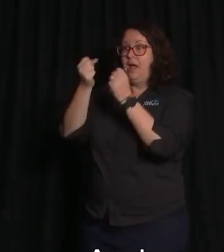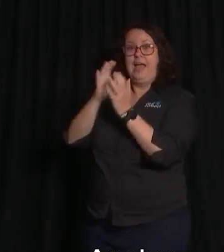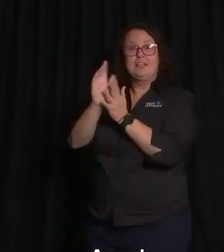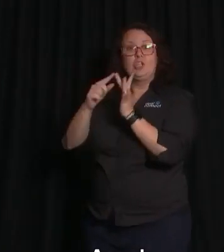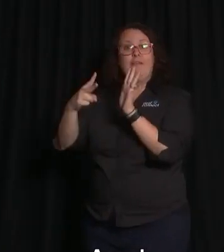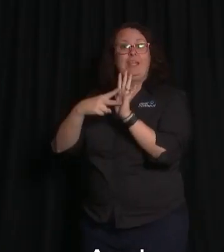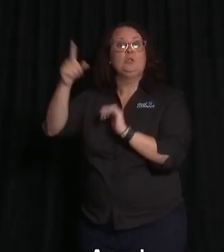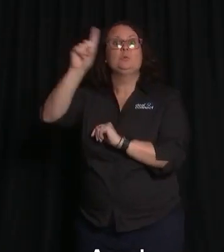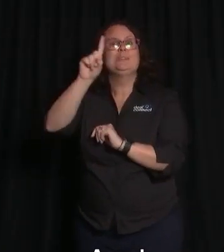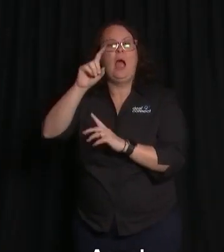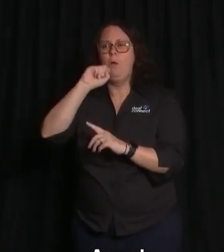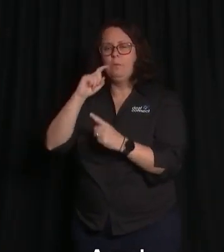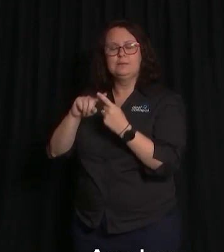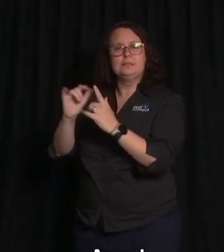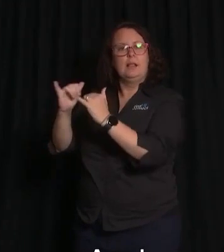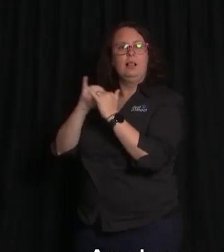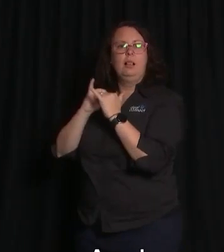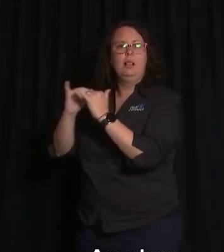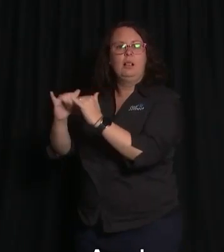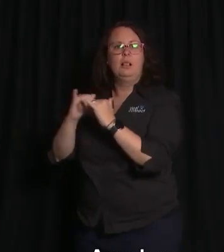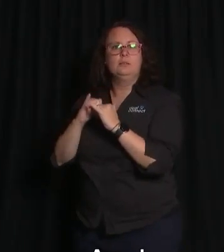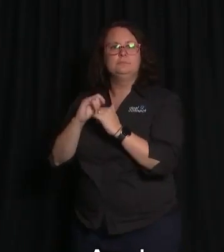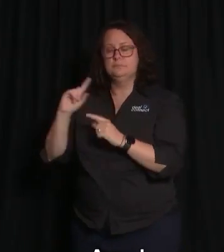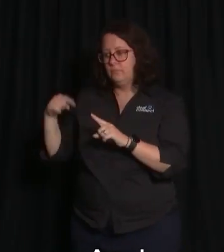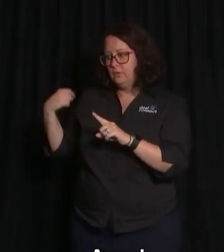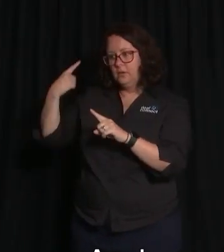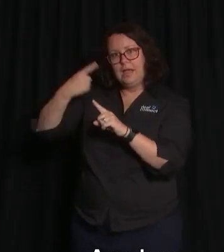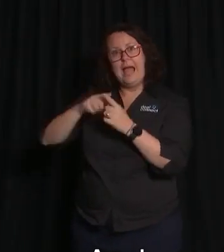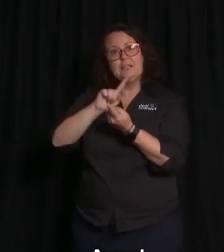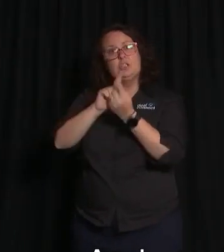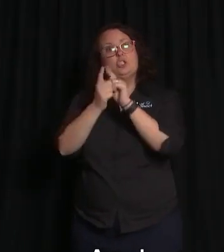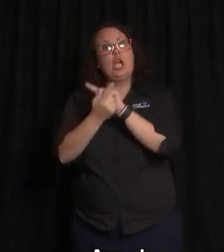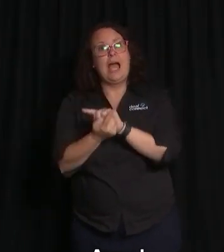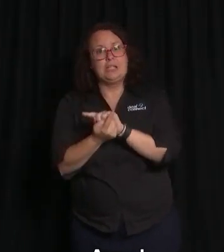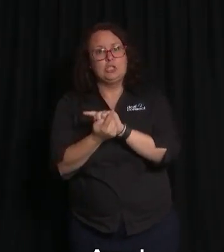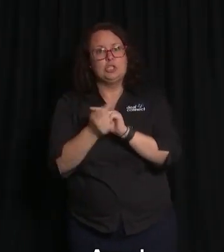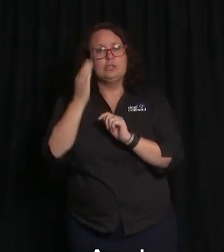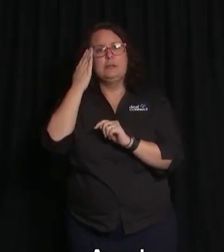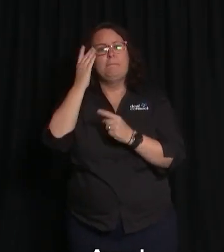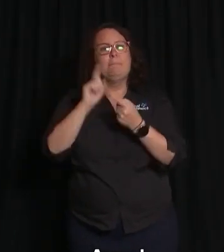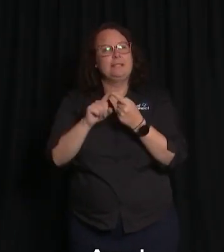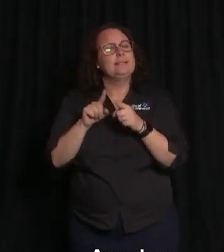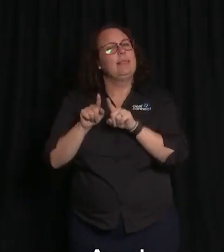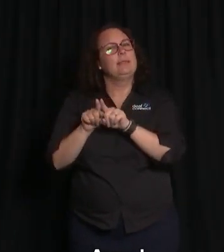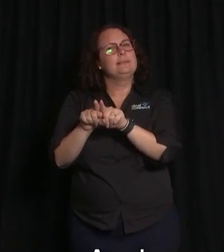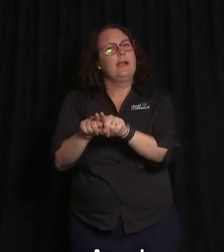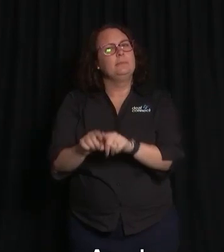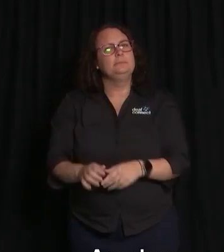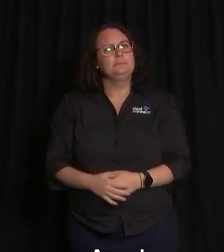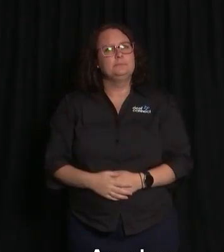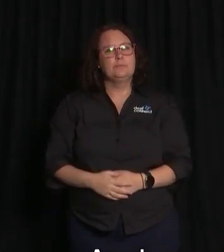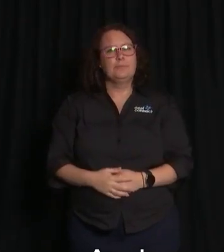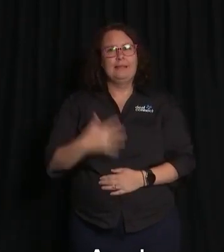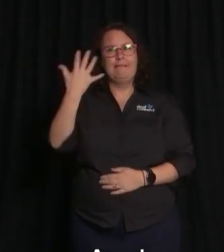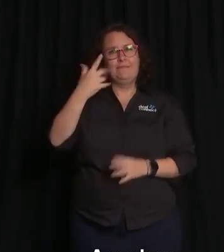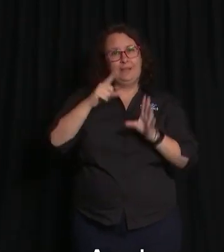has changed, so much remains the same. It was 15 years ago that I became HIV positive. That's half of my